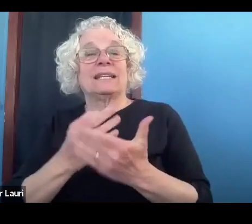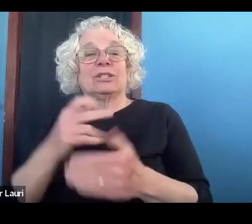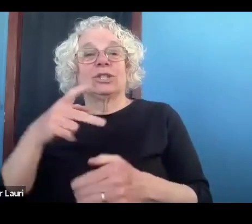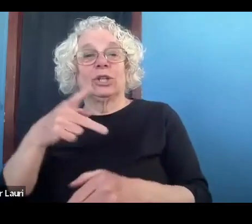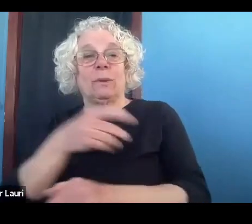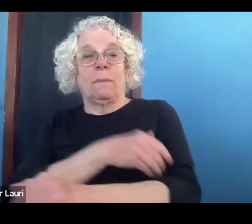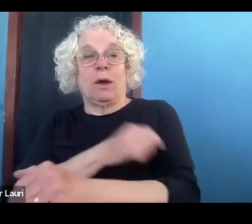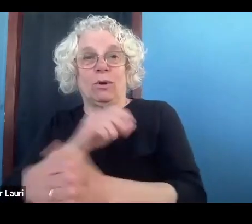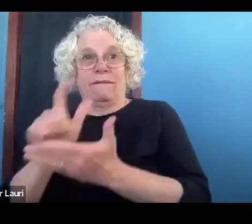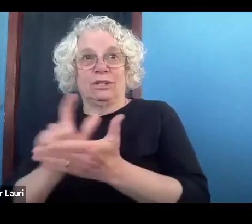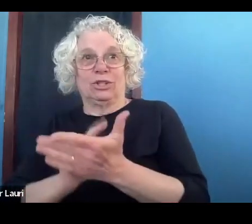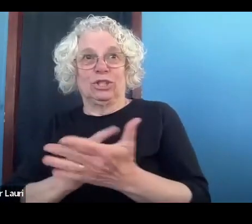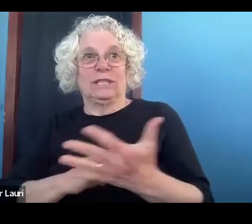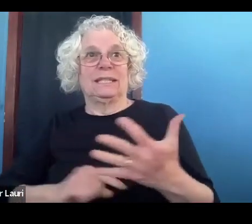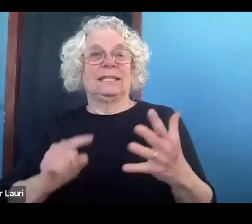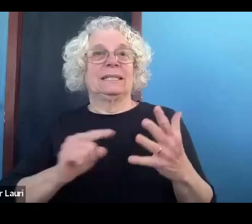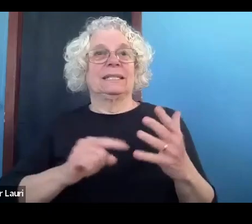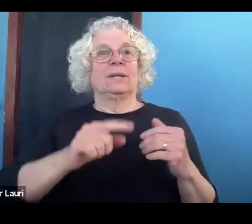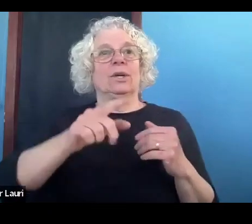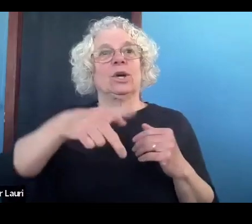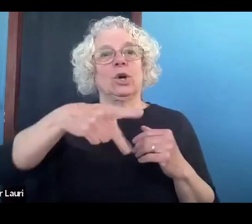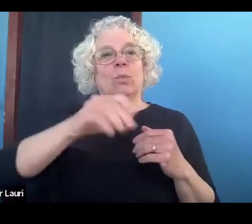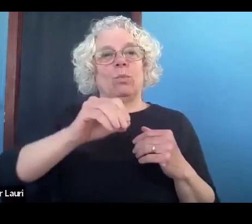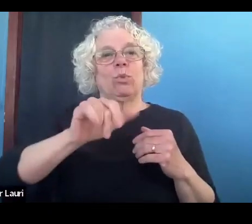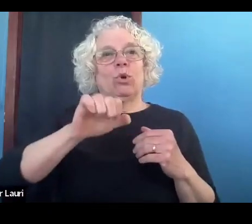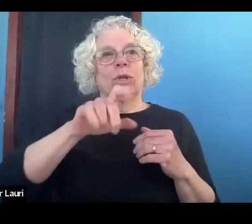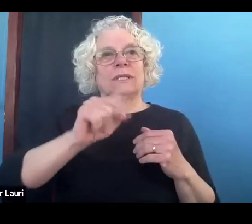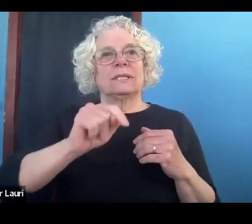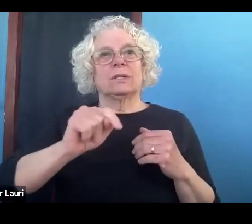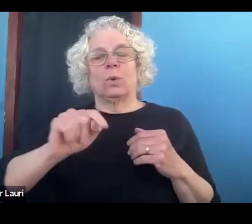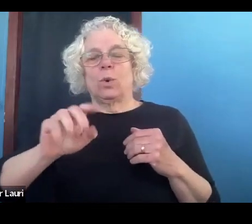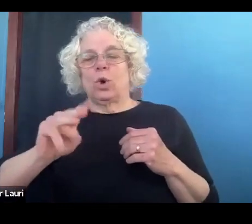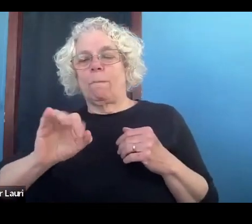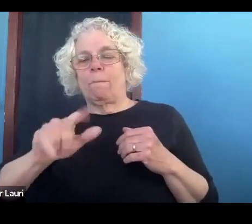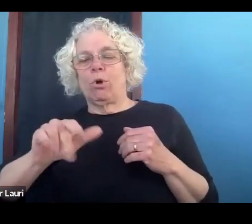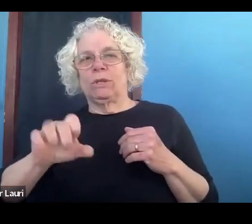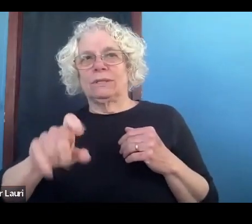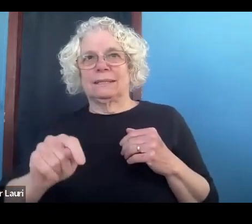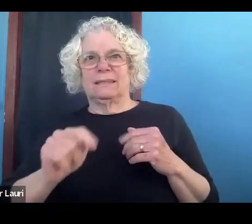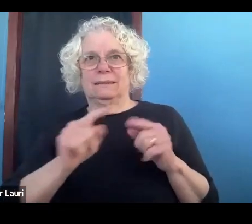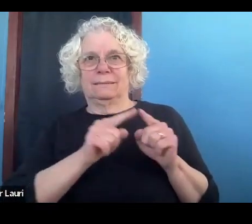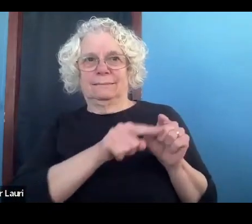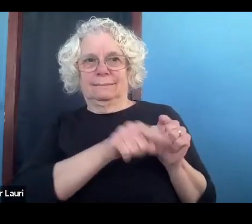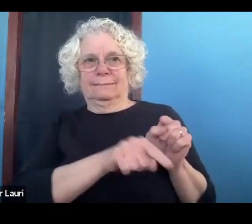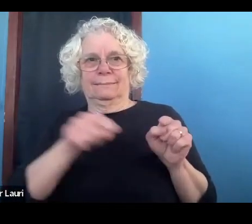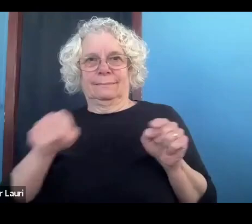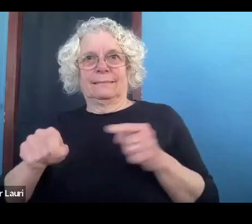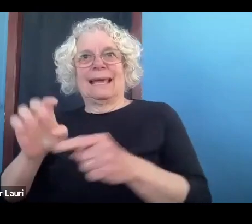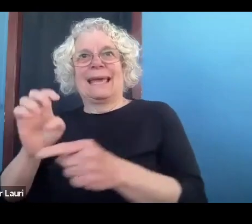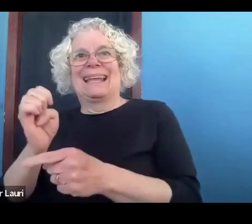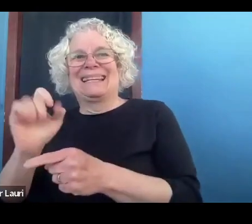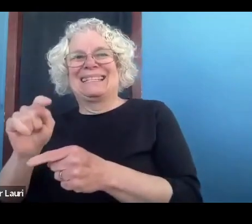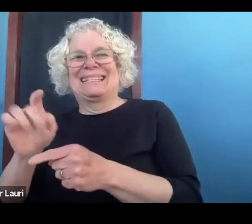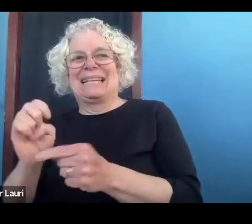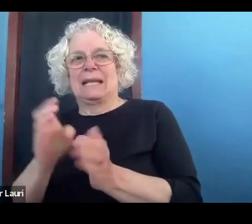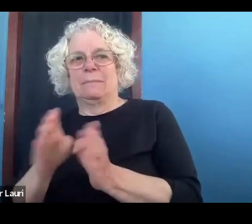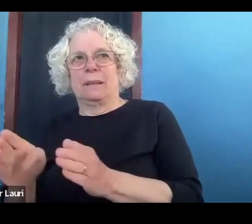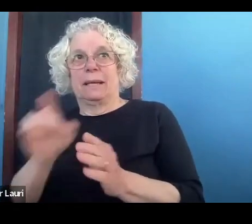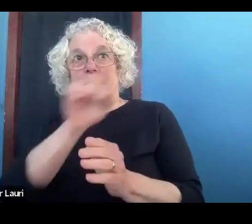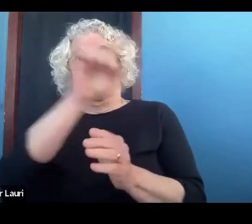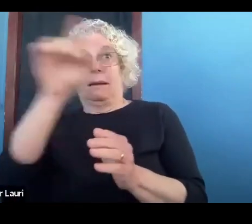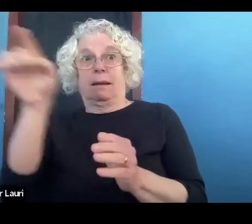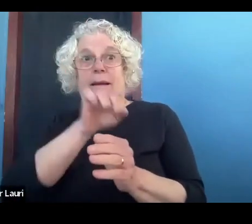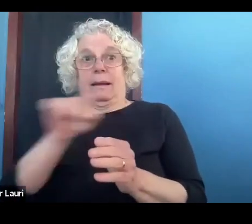attorney, we have a POLST or MOLST, and then we also have estate planning, and we're going to talk